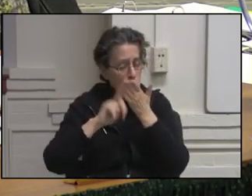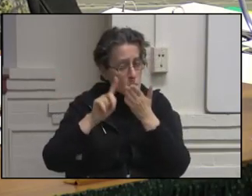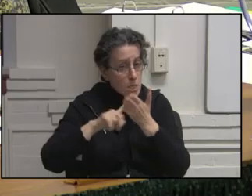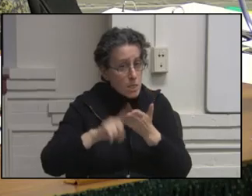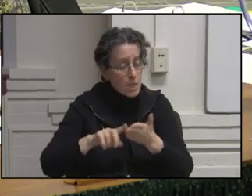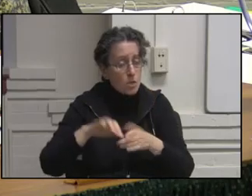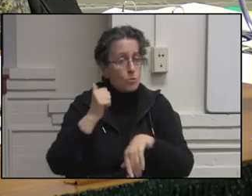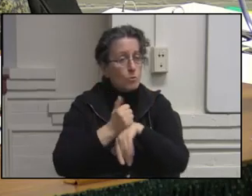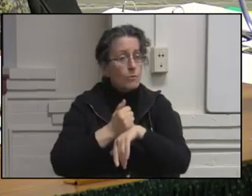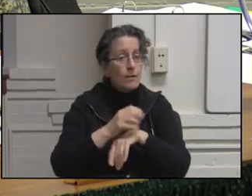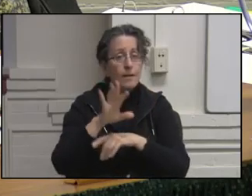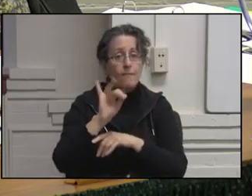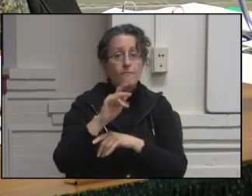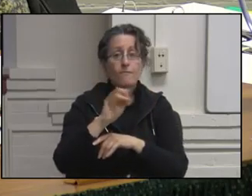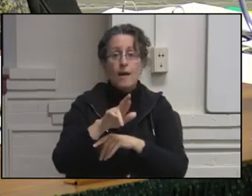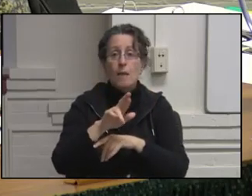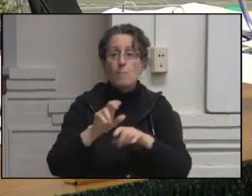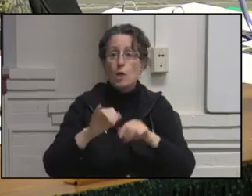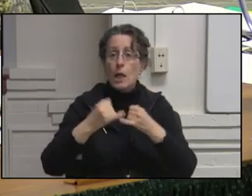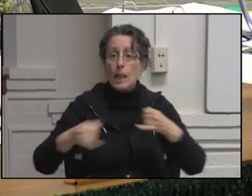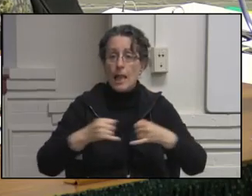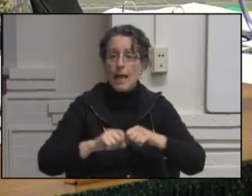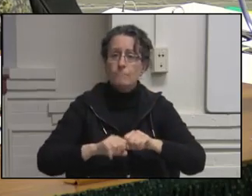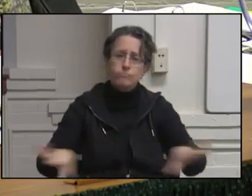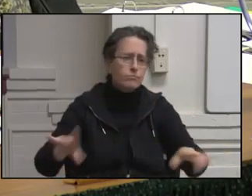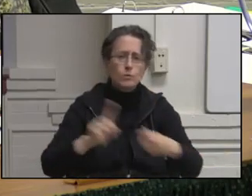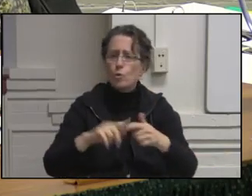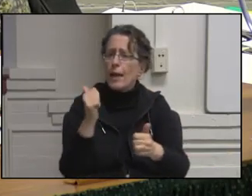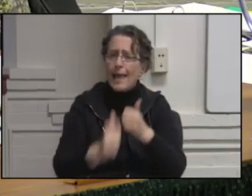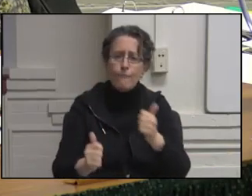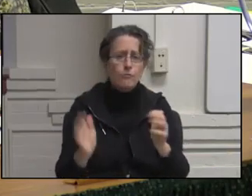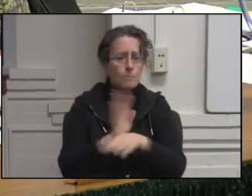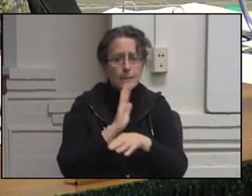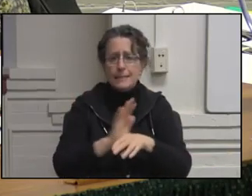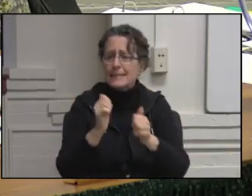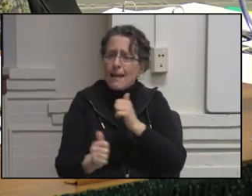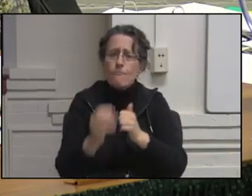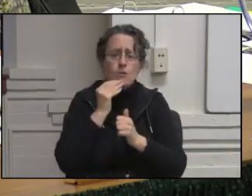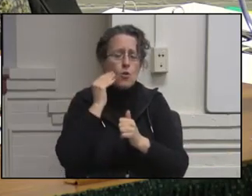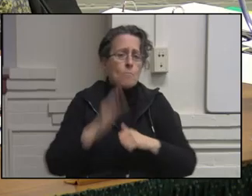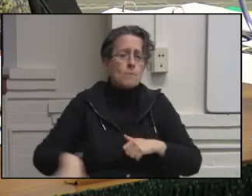fiber, running fiber to every business and home in the town.